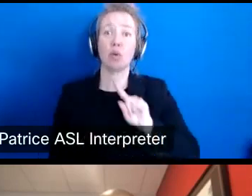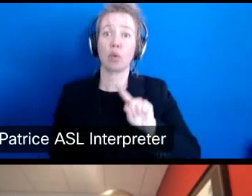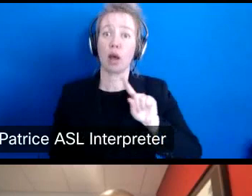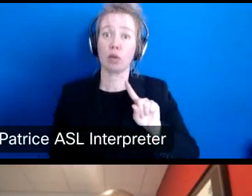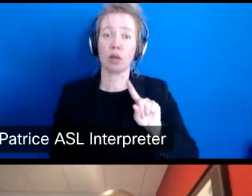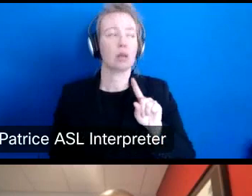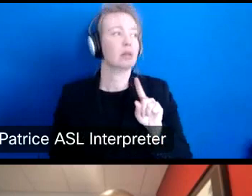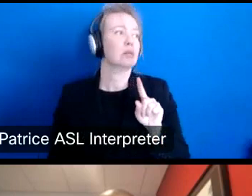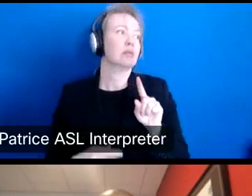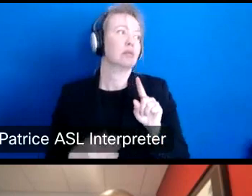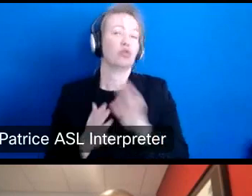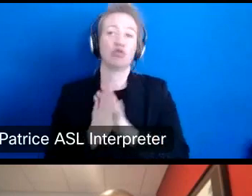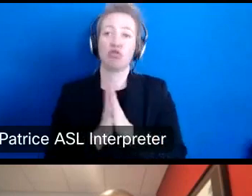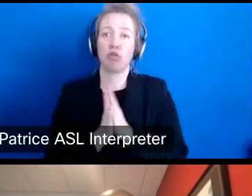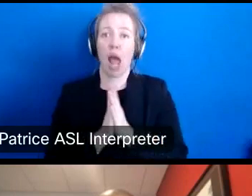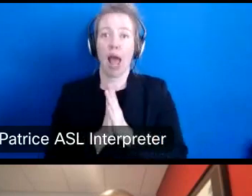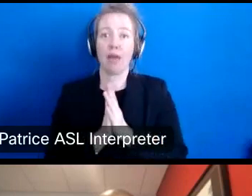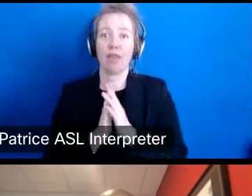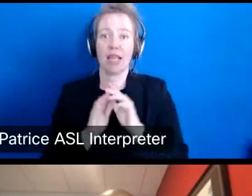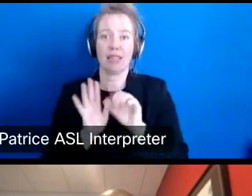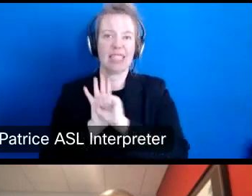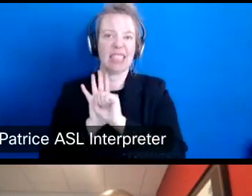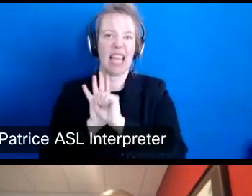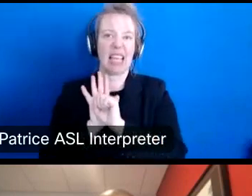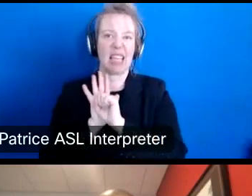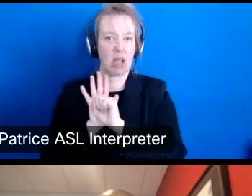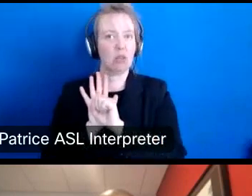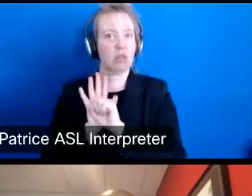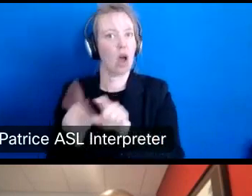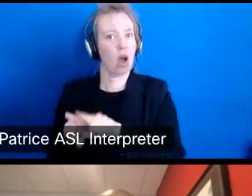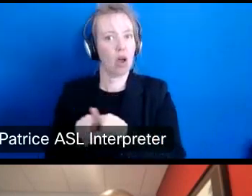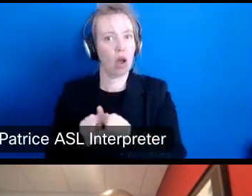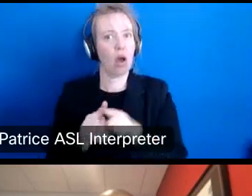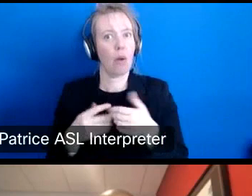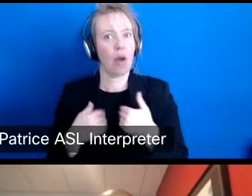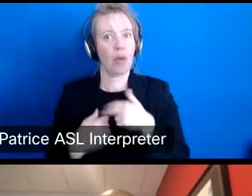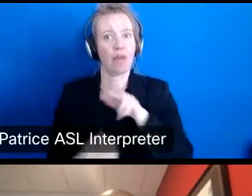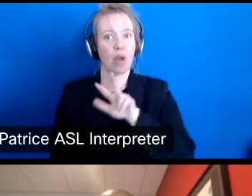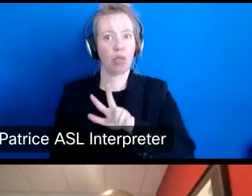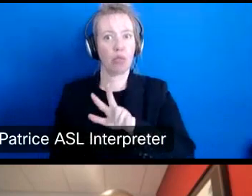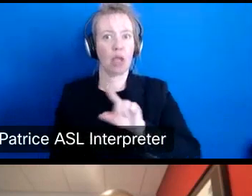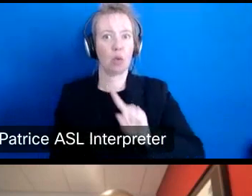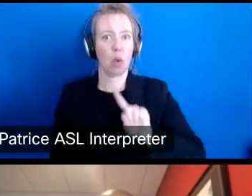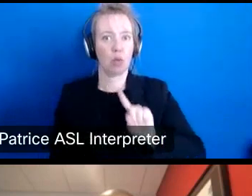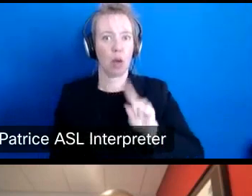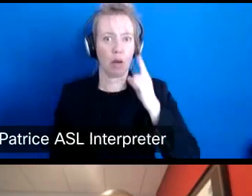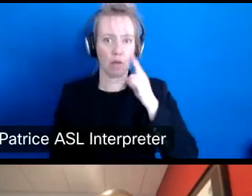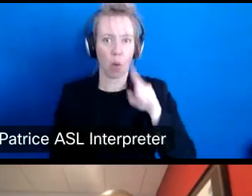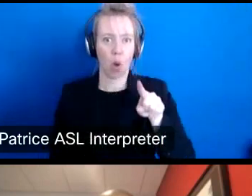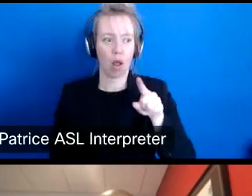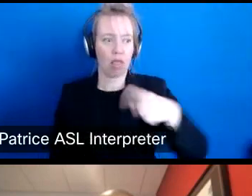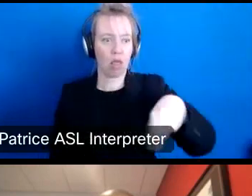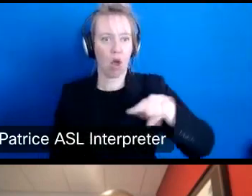traffic signals. This was another issue that one of the commissioners reached out about. And we do actually have a 311 category for some of these